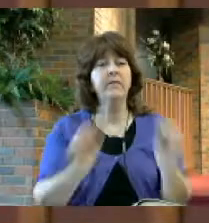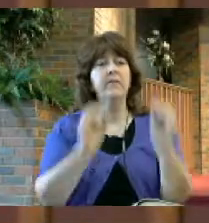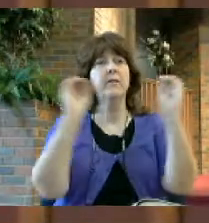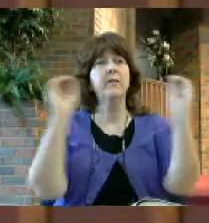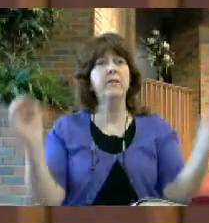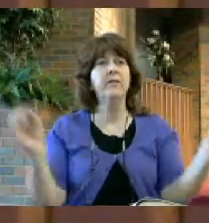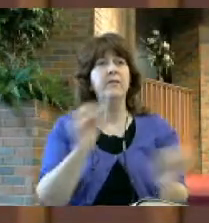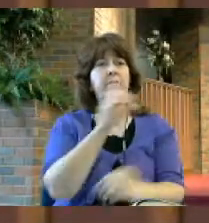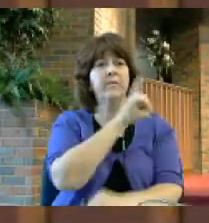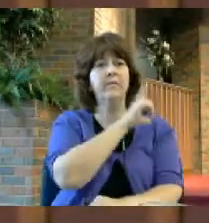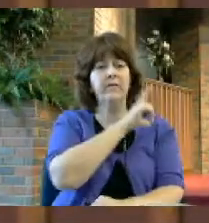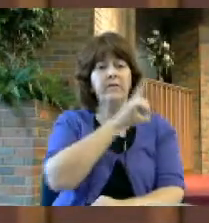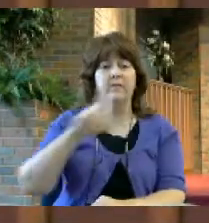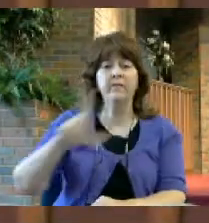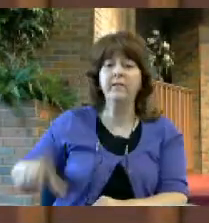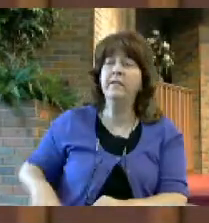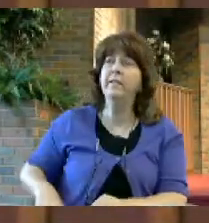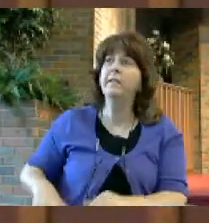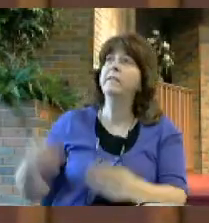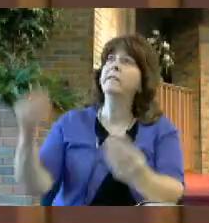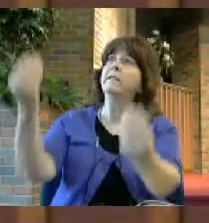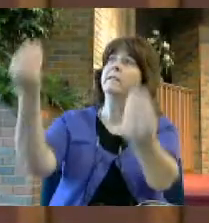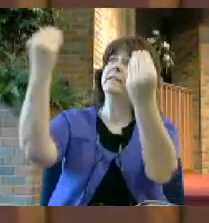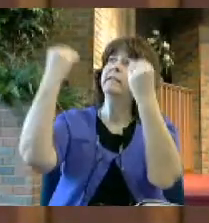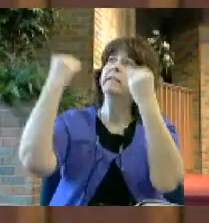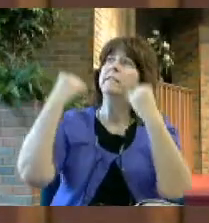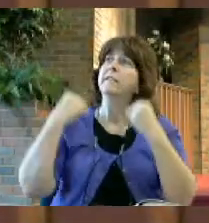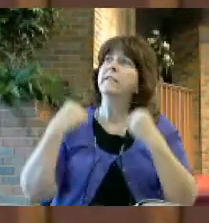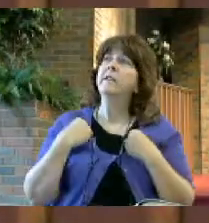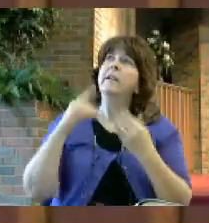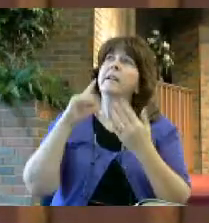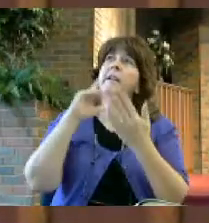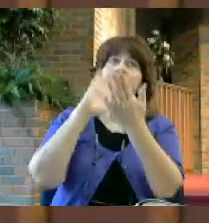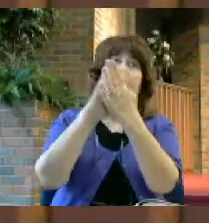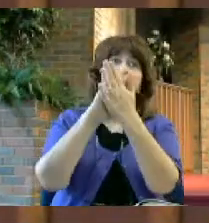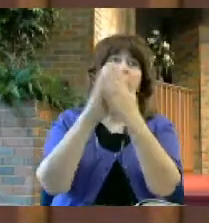Lord. Give me your peace, O